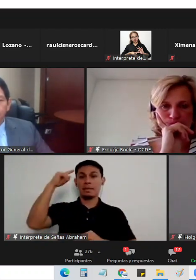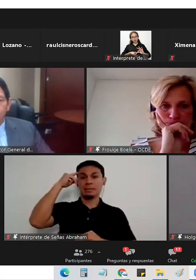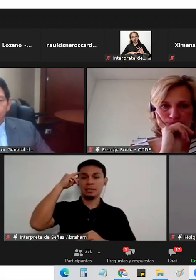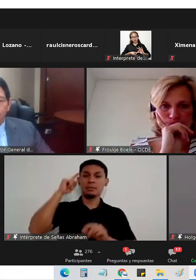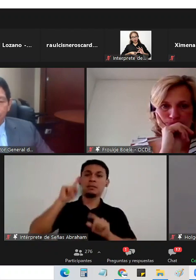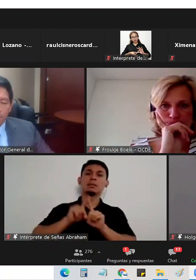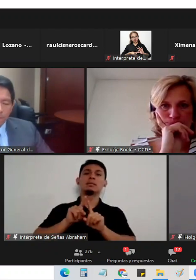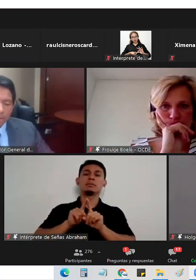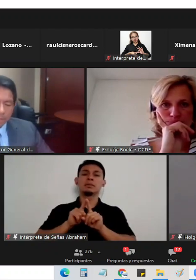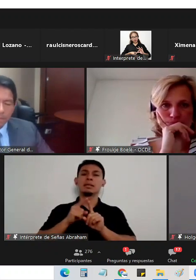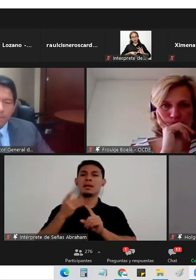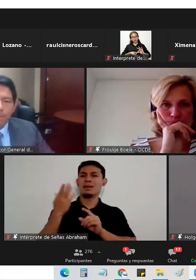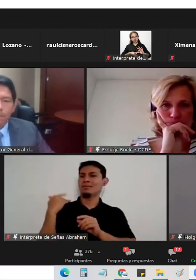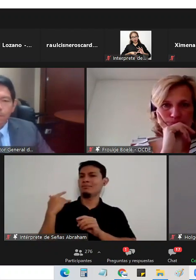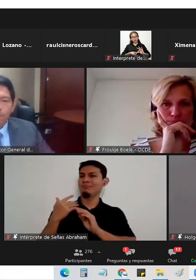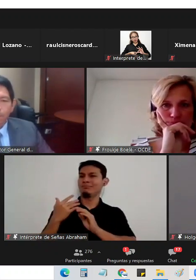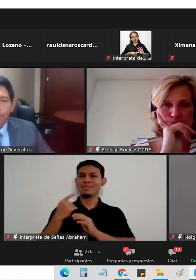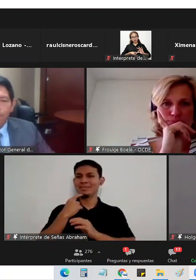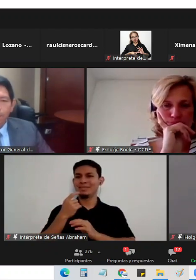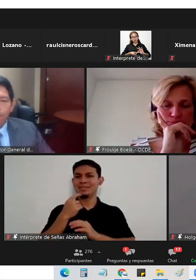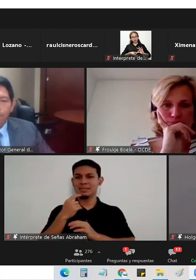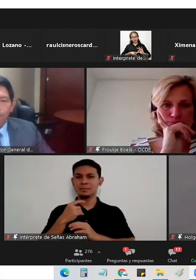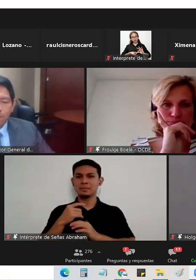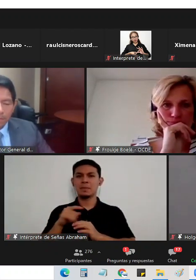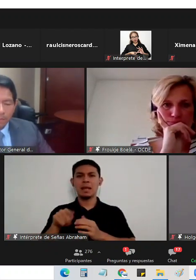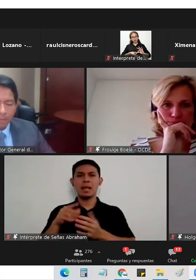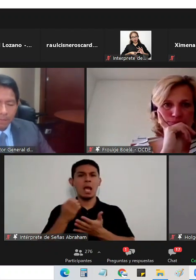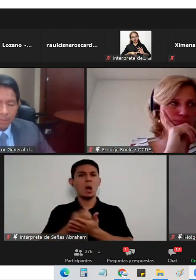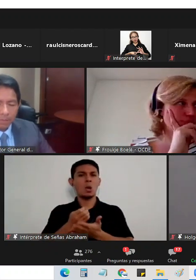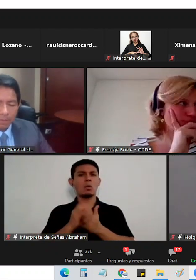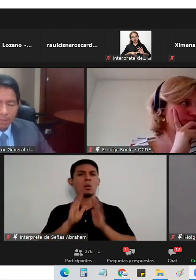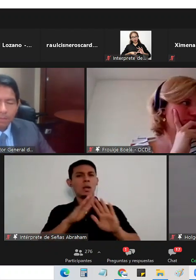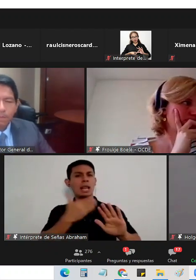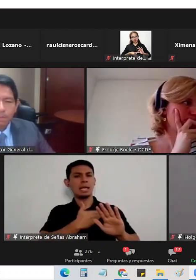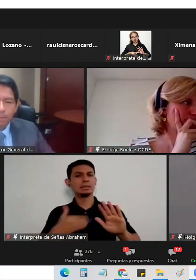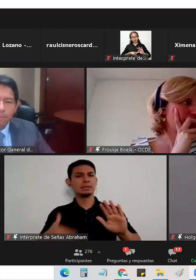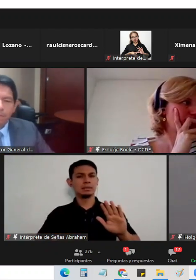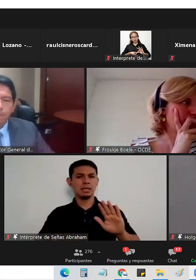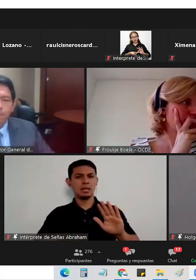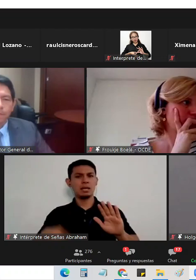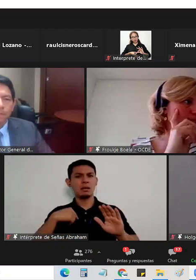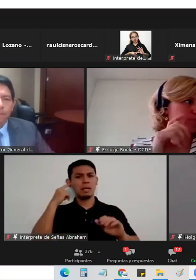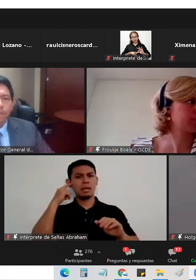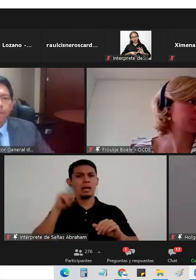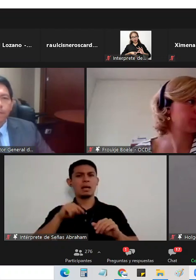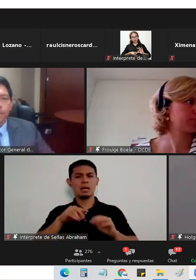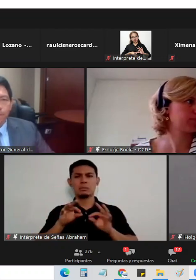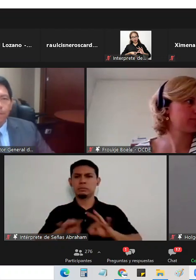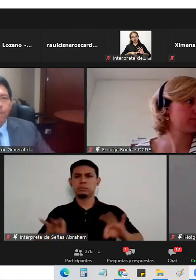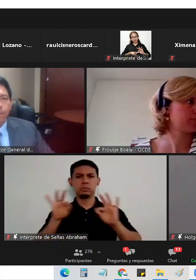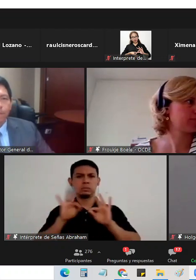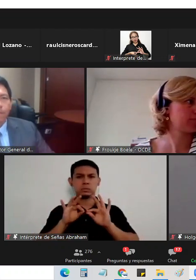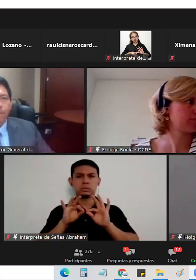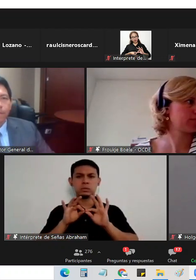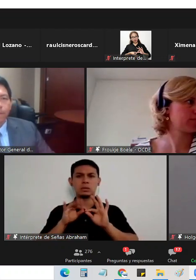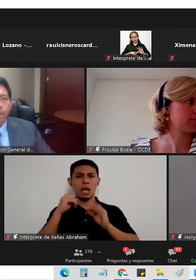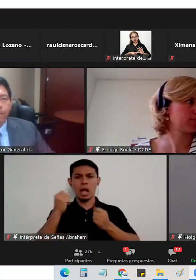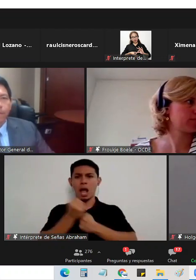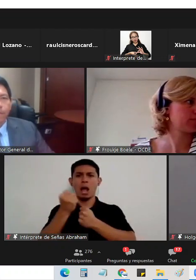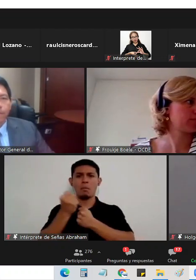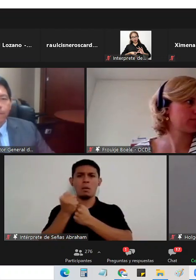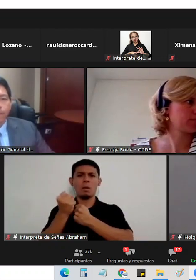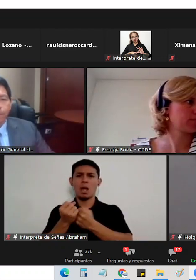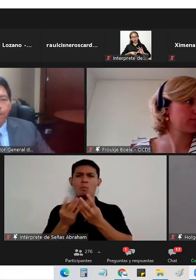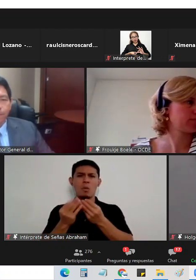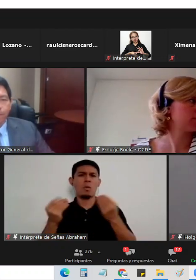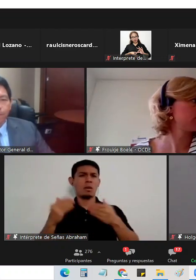the legislator when we talk about what i was watching was mentioning of the economic role of the state that is where we can find great value and